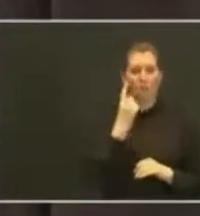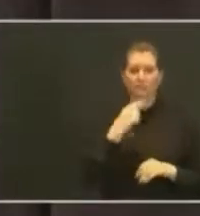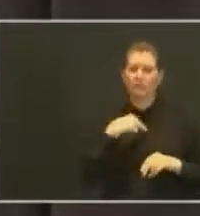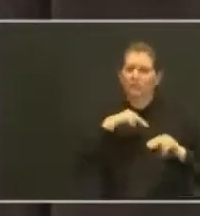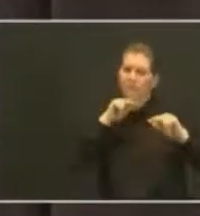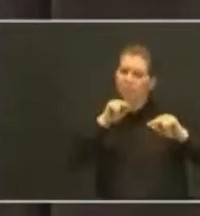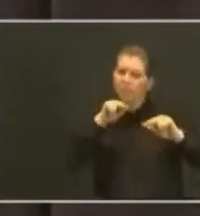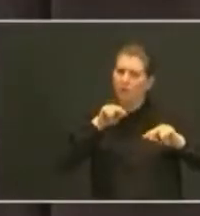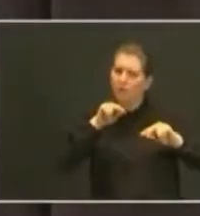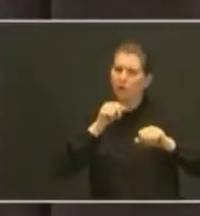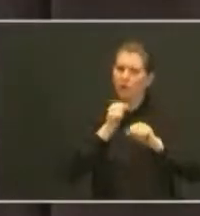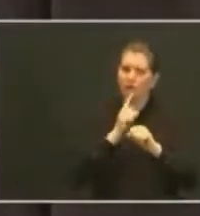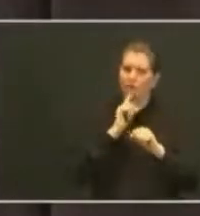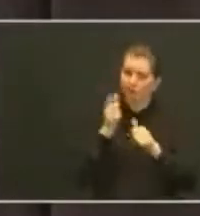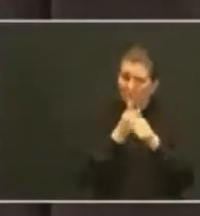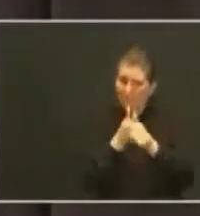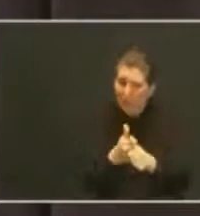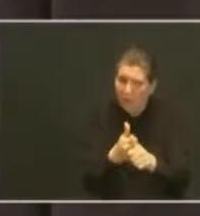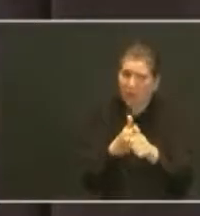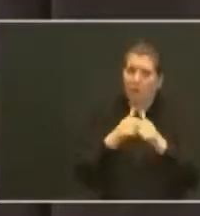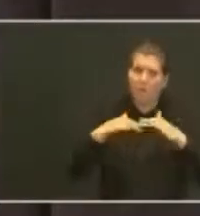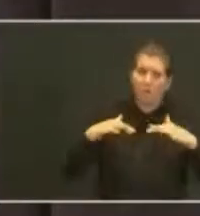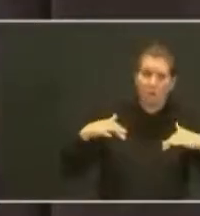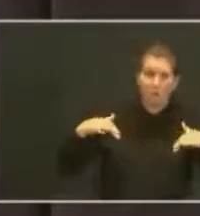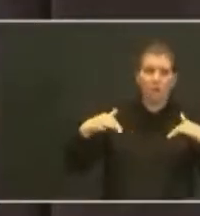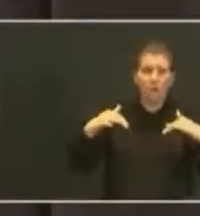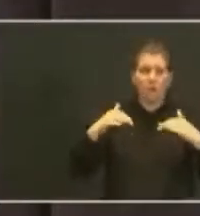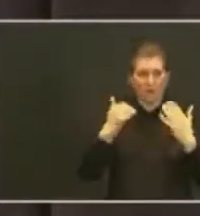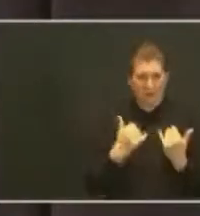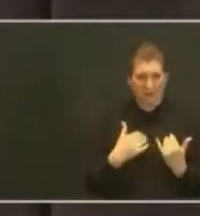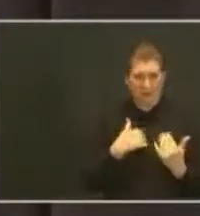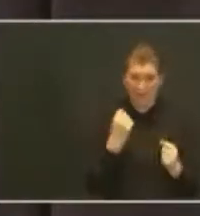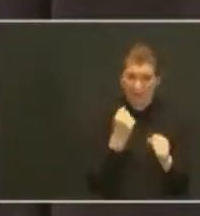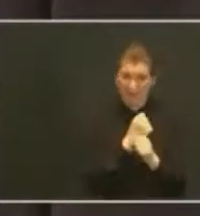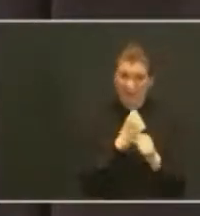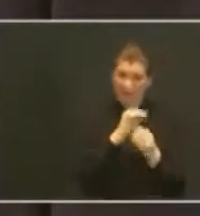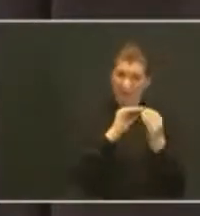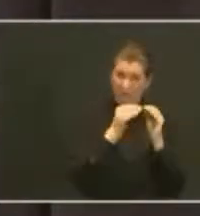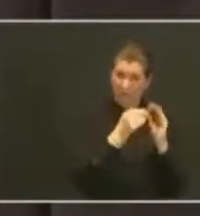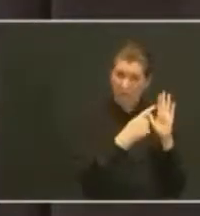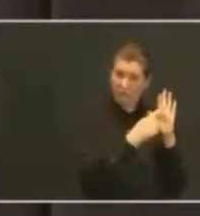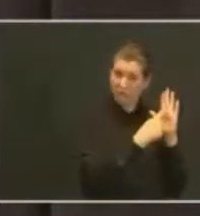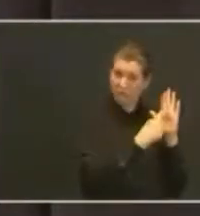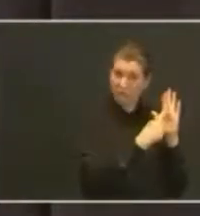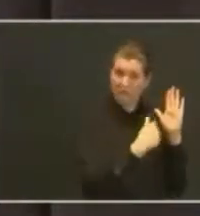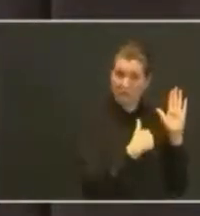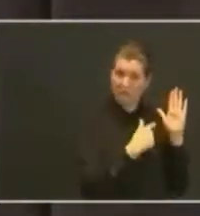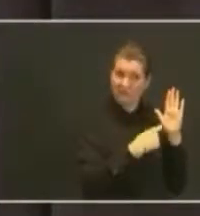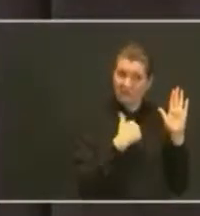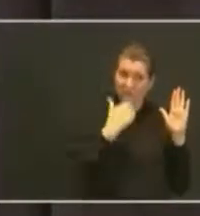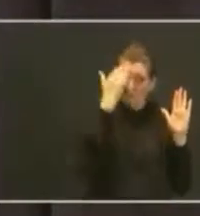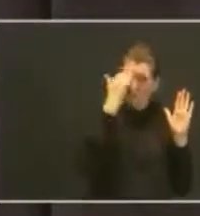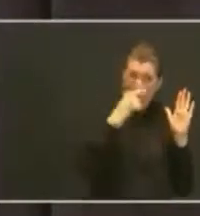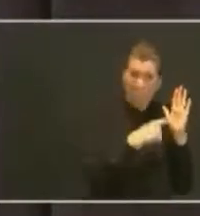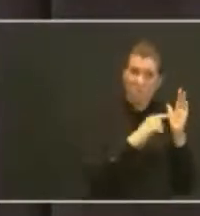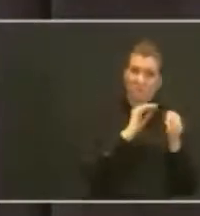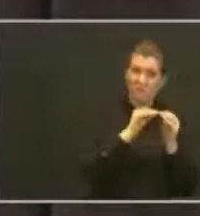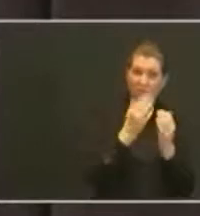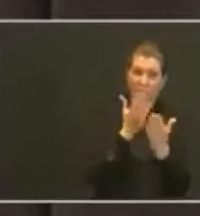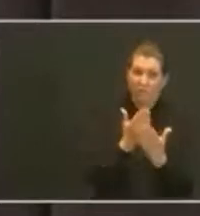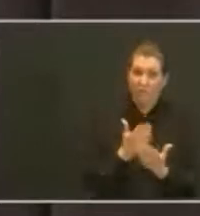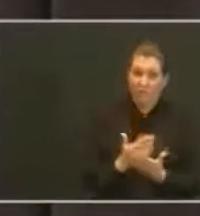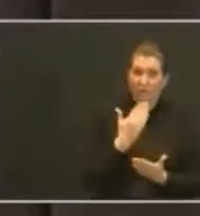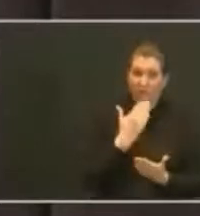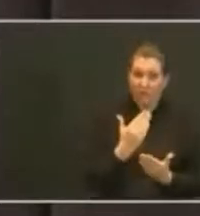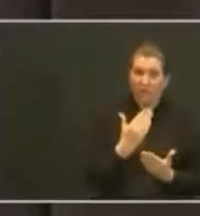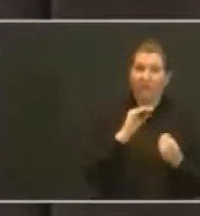the consistency of our data trends, given our overall positive response, how we can make improvements